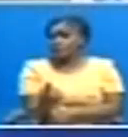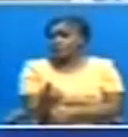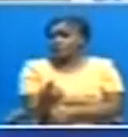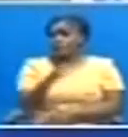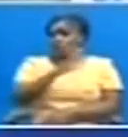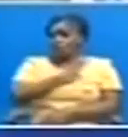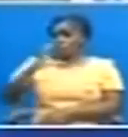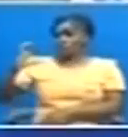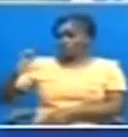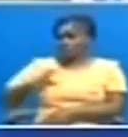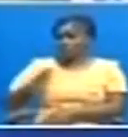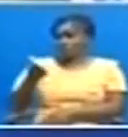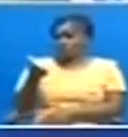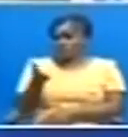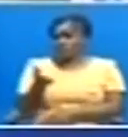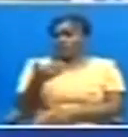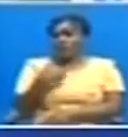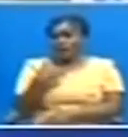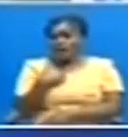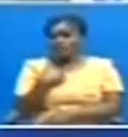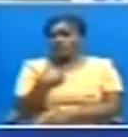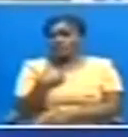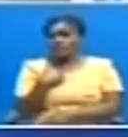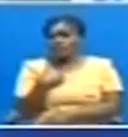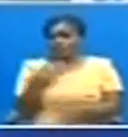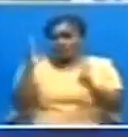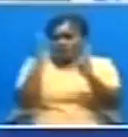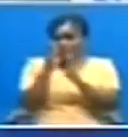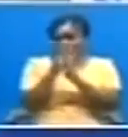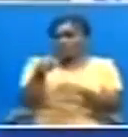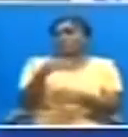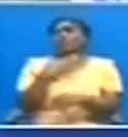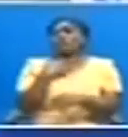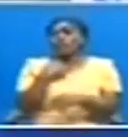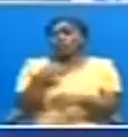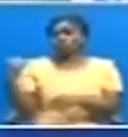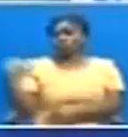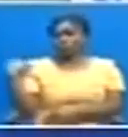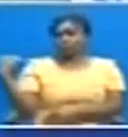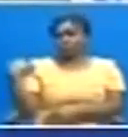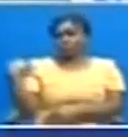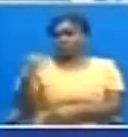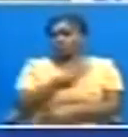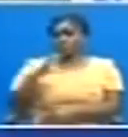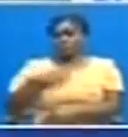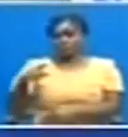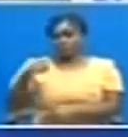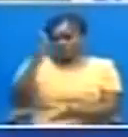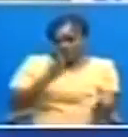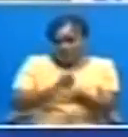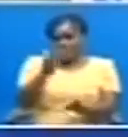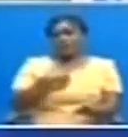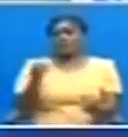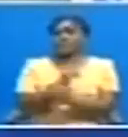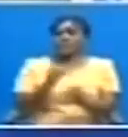tume inabariki goli la kweli ni uchokozi tu. Yaani ni kuchokoza tume kwa eneo ambalo kwa kweli sio haki hata